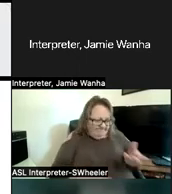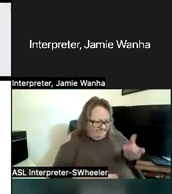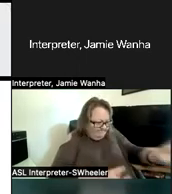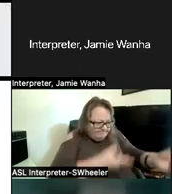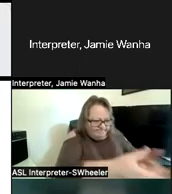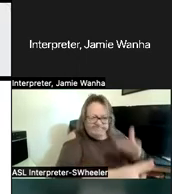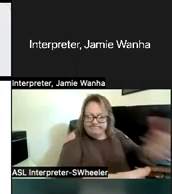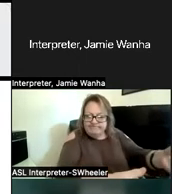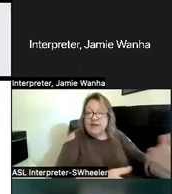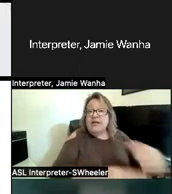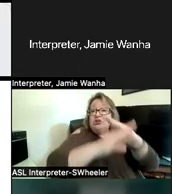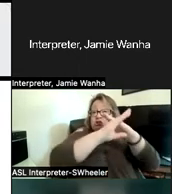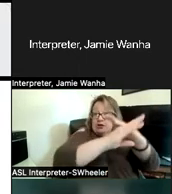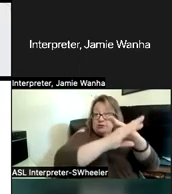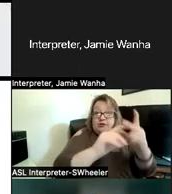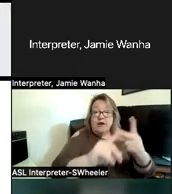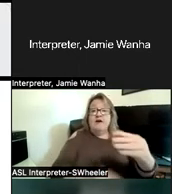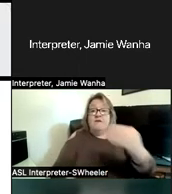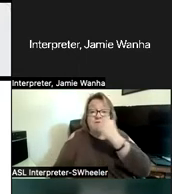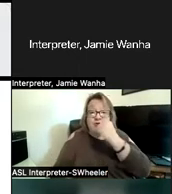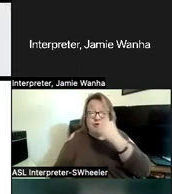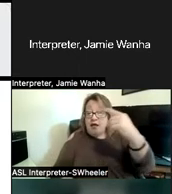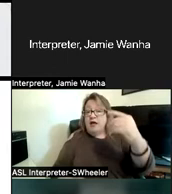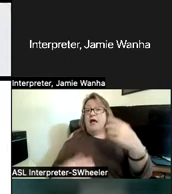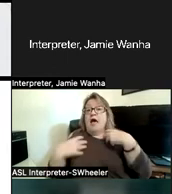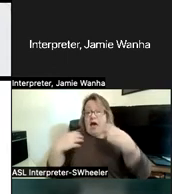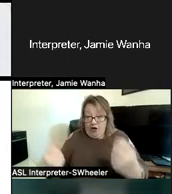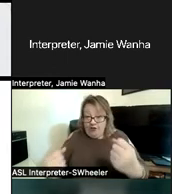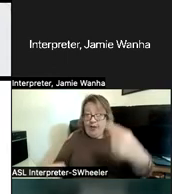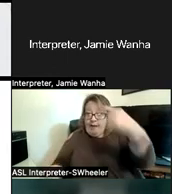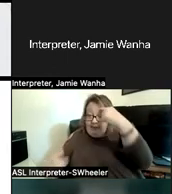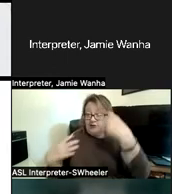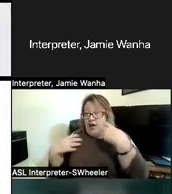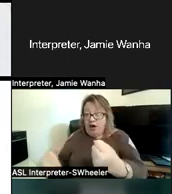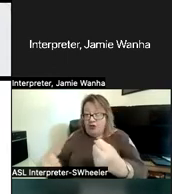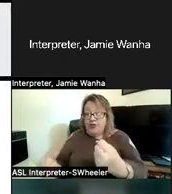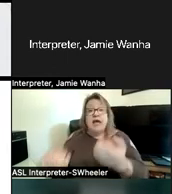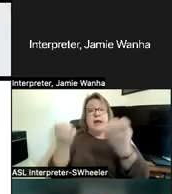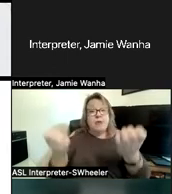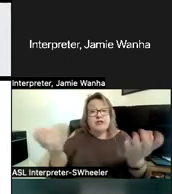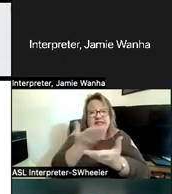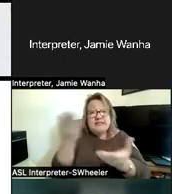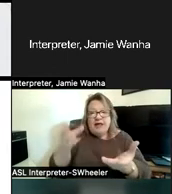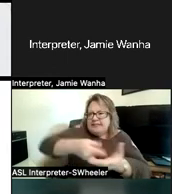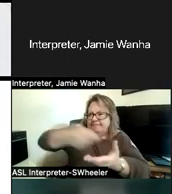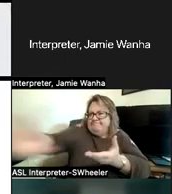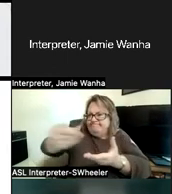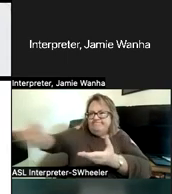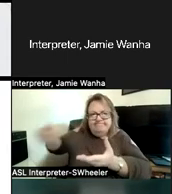this includes shelter, food, health and mental health, and then distribution of emergency supplies to meet basic human needs.